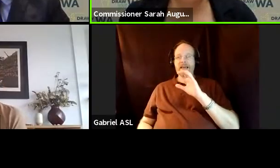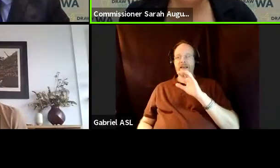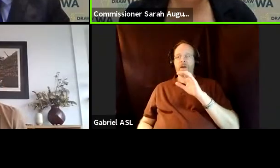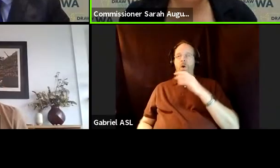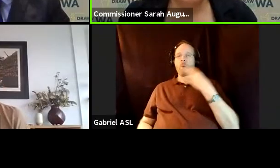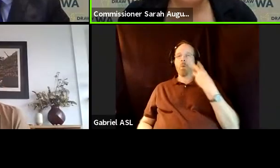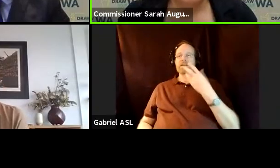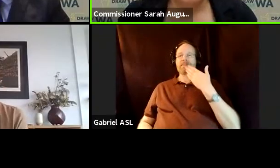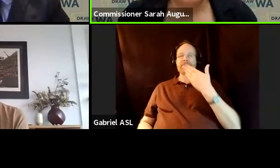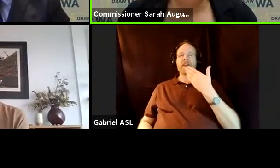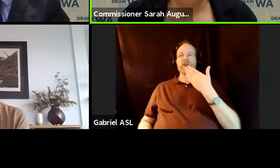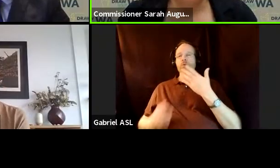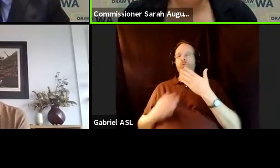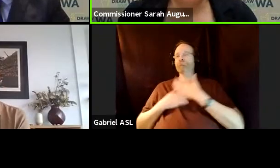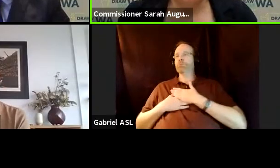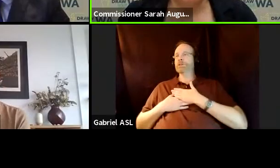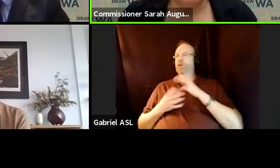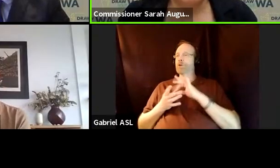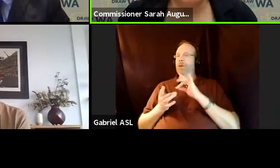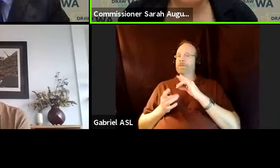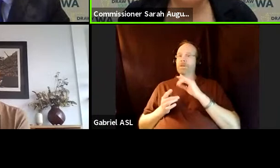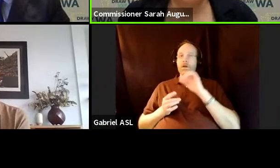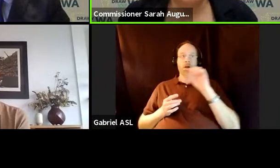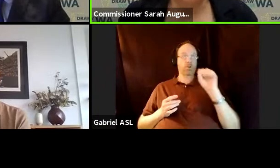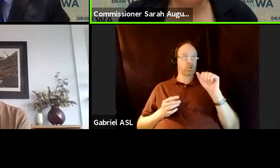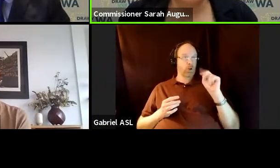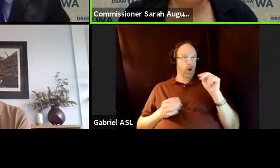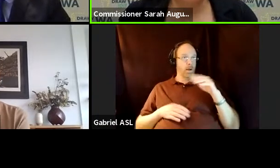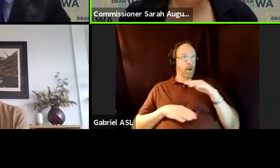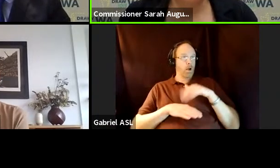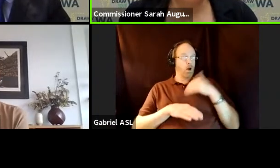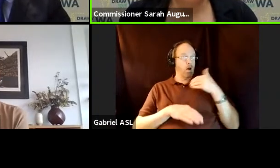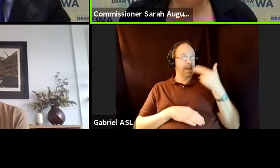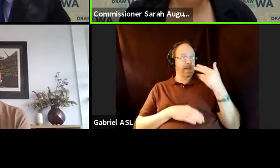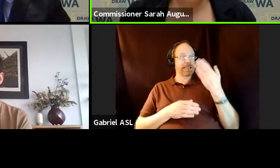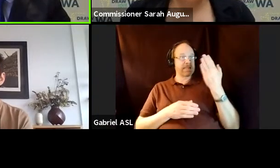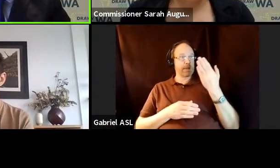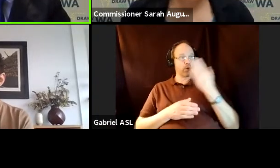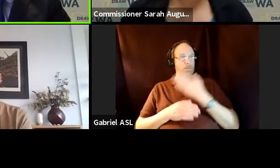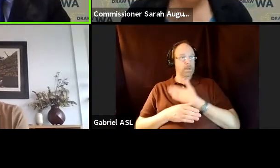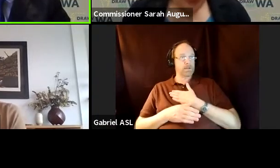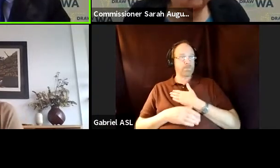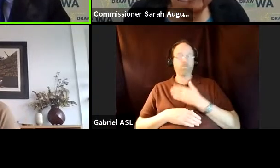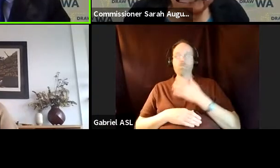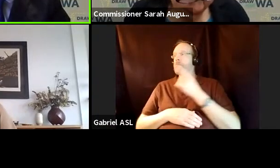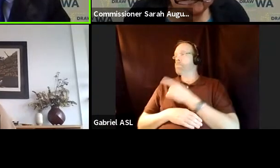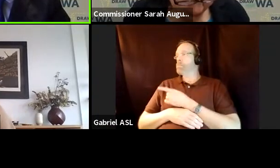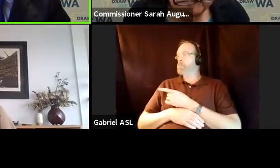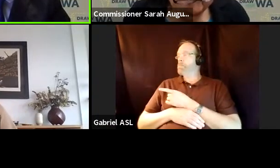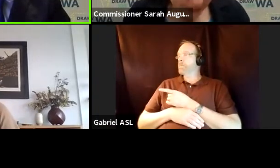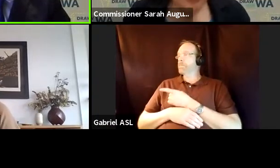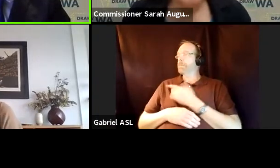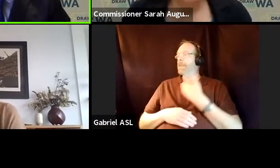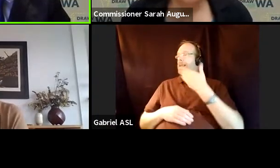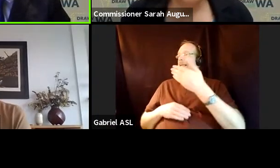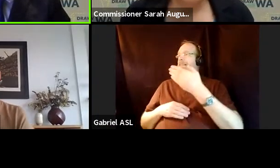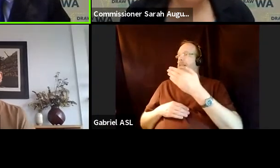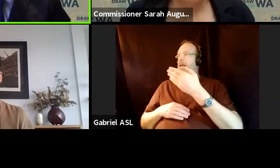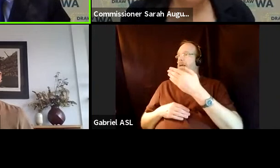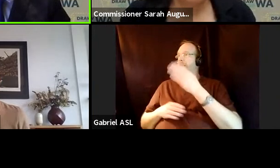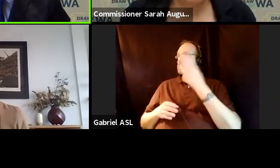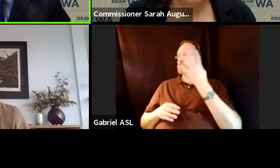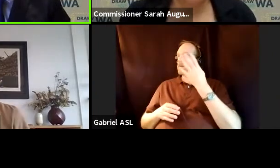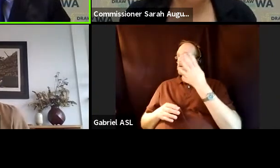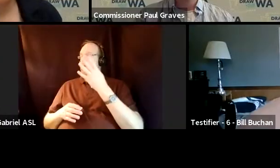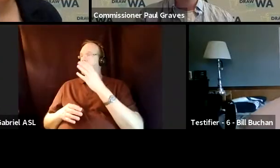your comments. Sean, if you'd call the next speaker, please. Absolutely, Chair. Our next speaker will be Bill Buchan. If you can please